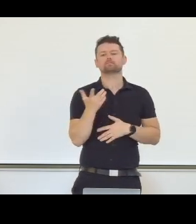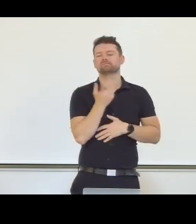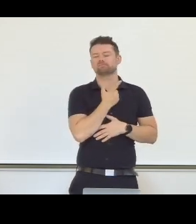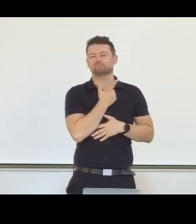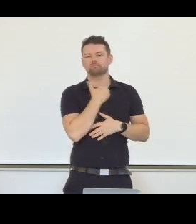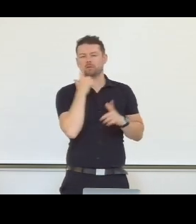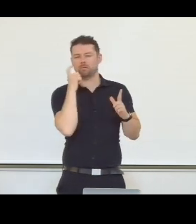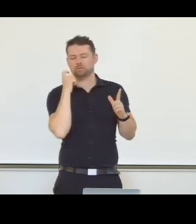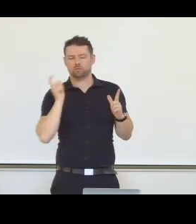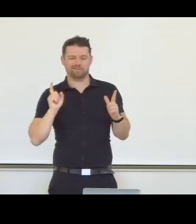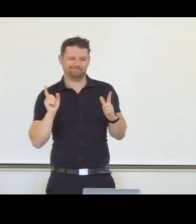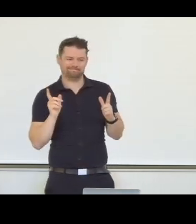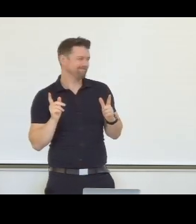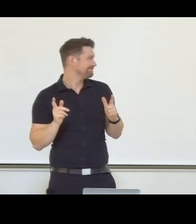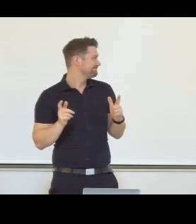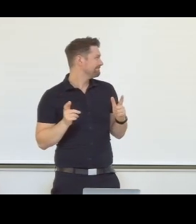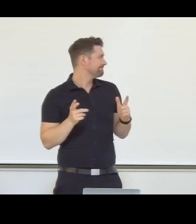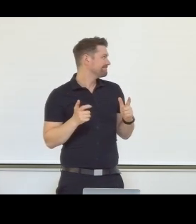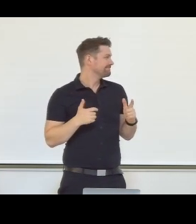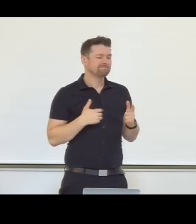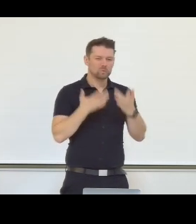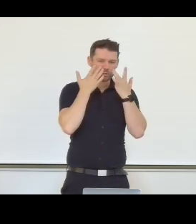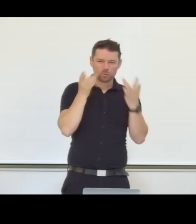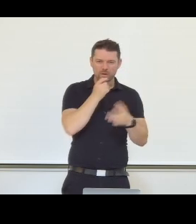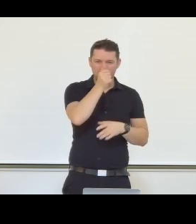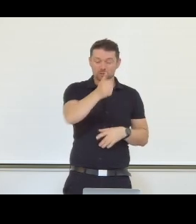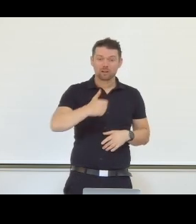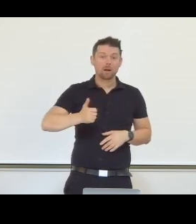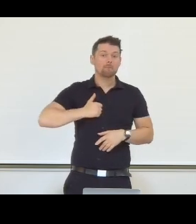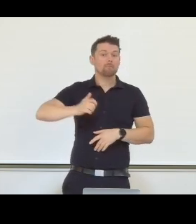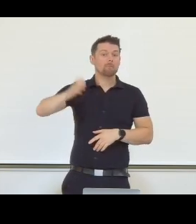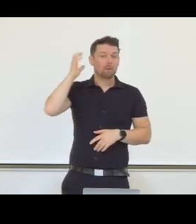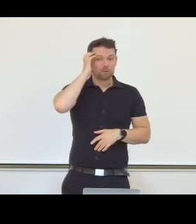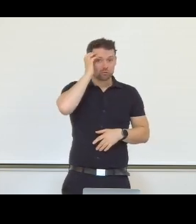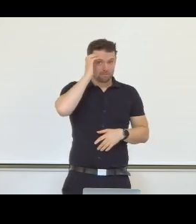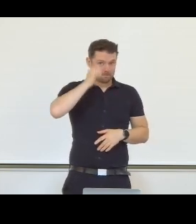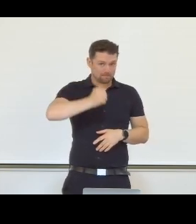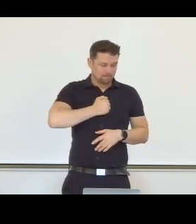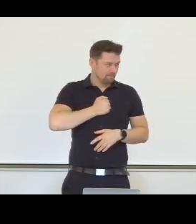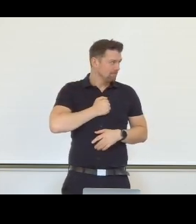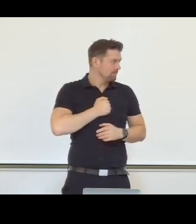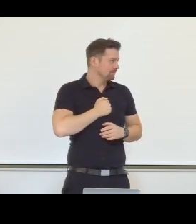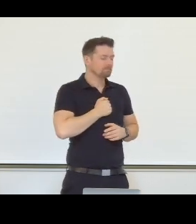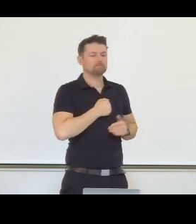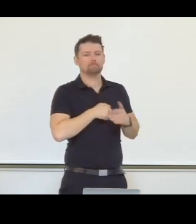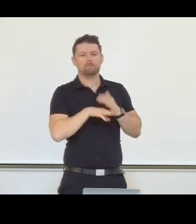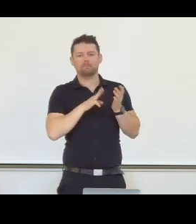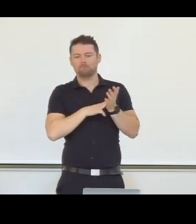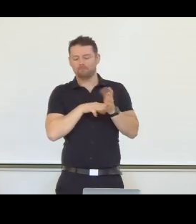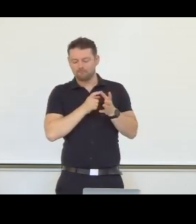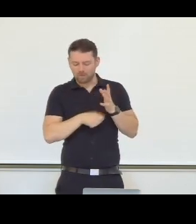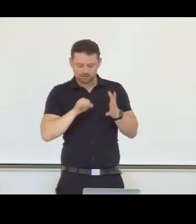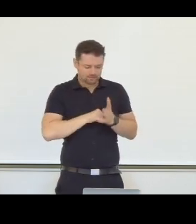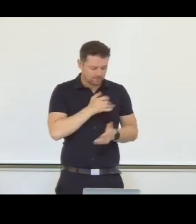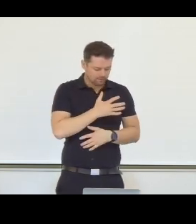that is less shown, I must admit, is my room inside Mars500. So this room, I can tell you, it